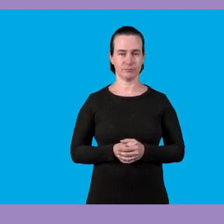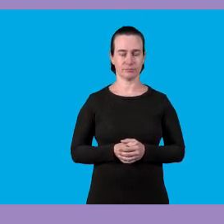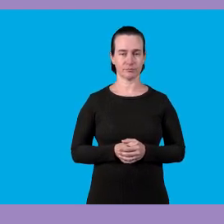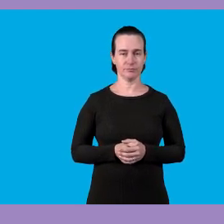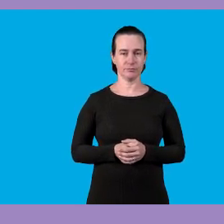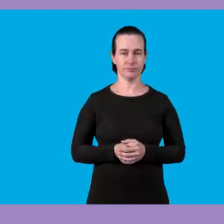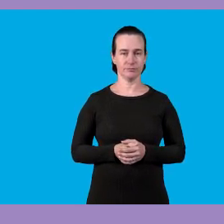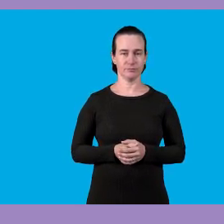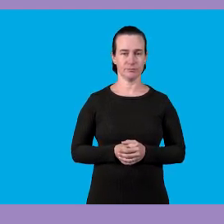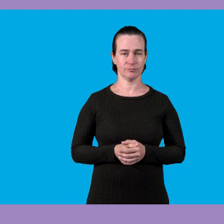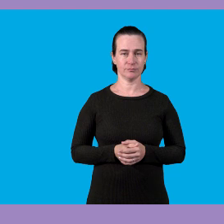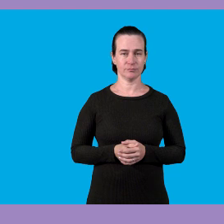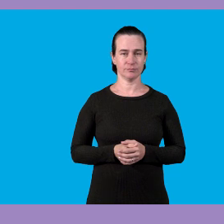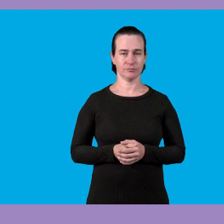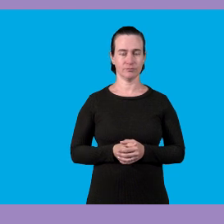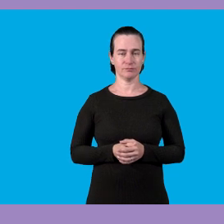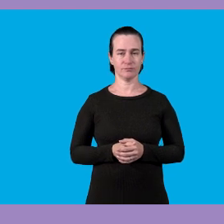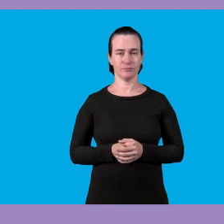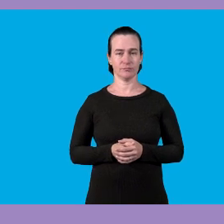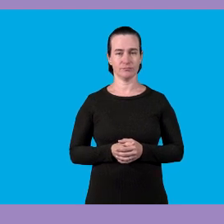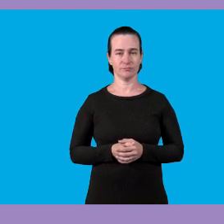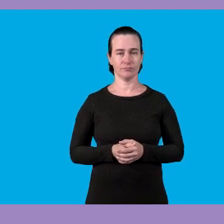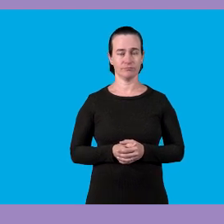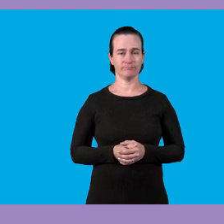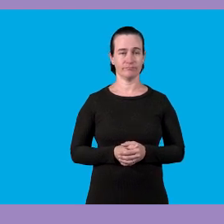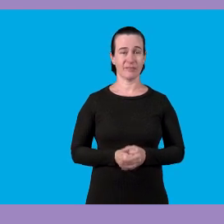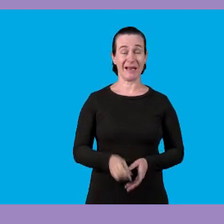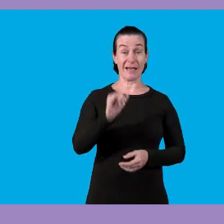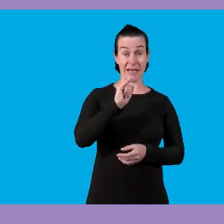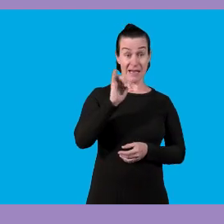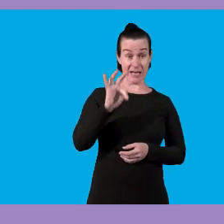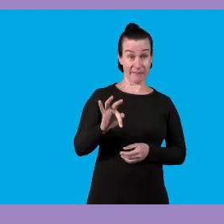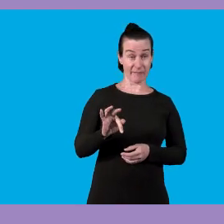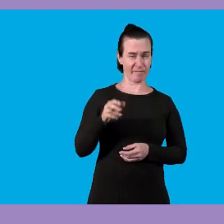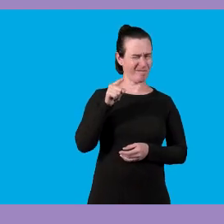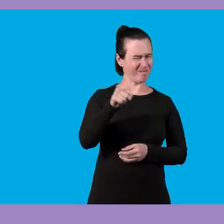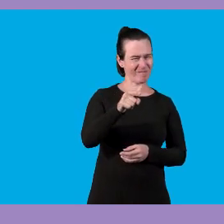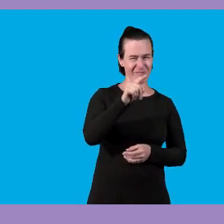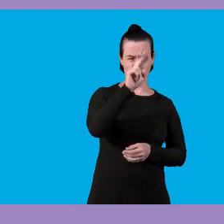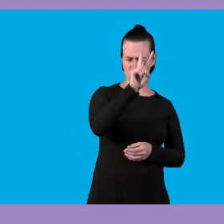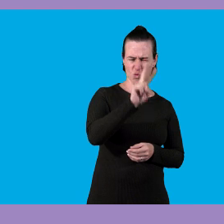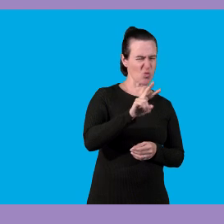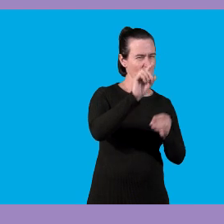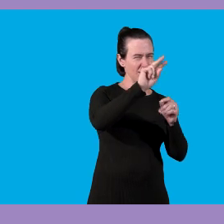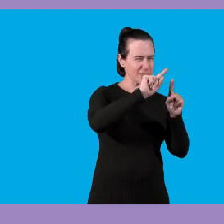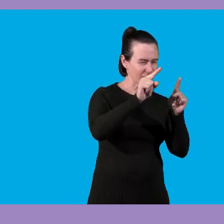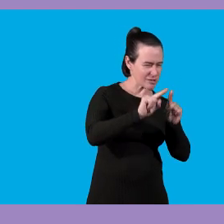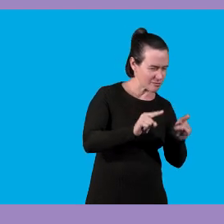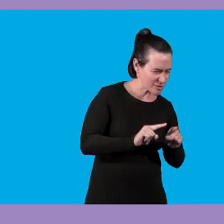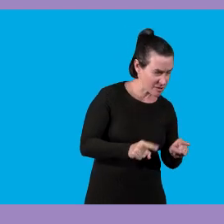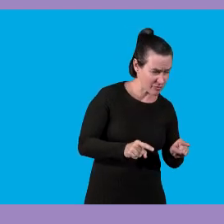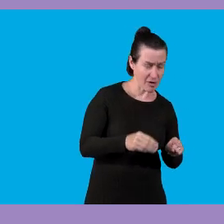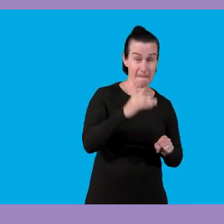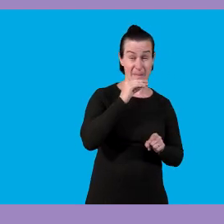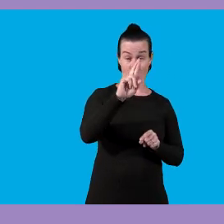Corresponding sides are proportional. And remember, if the ratios are not the same, that means those two sides